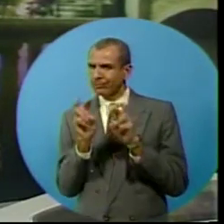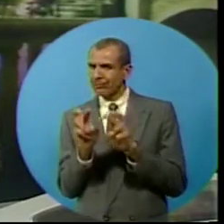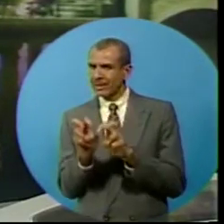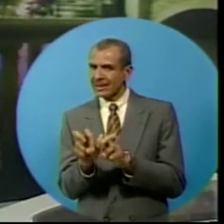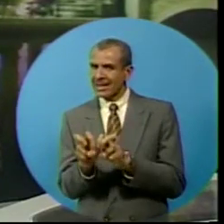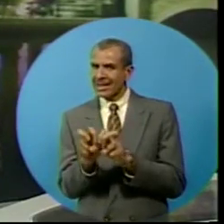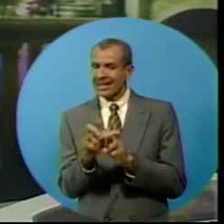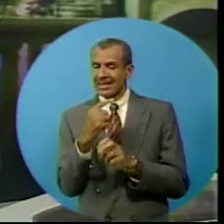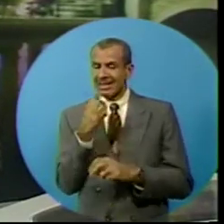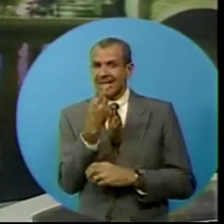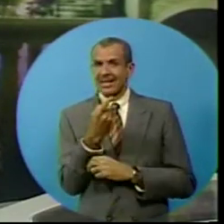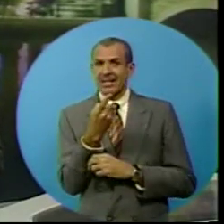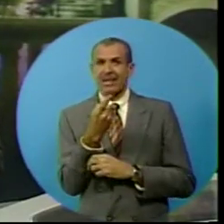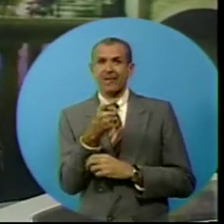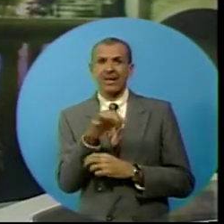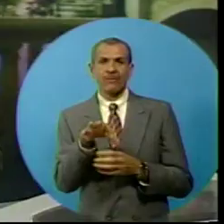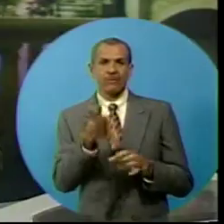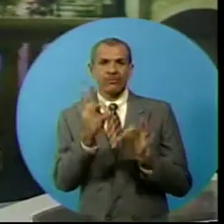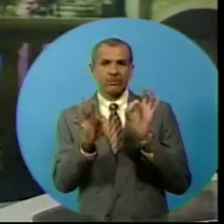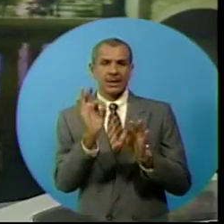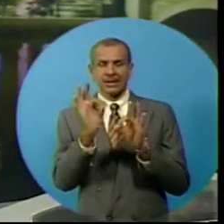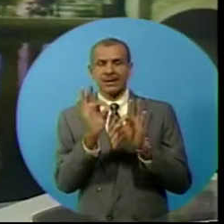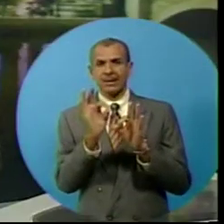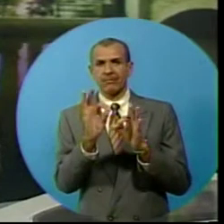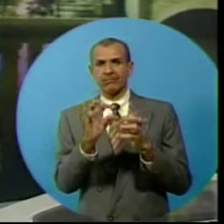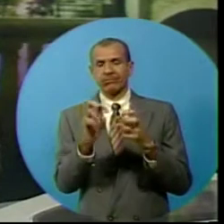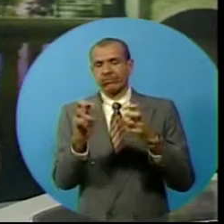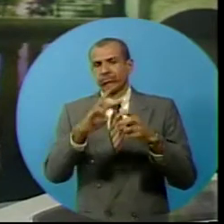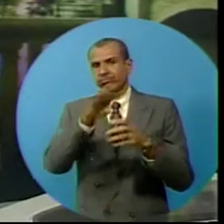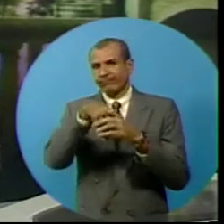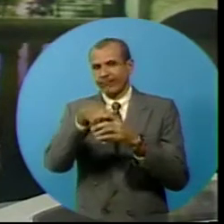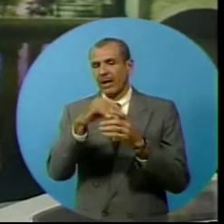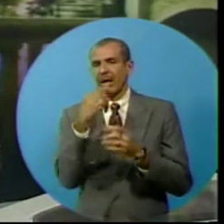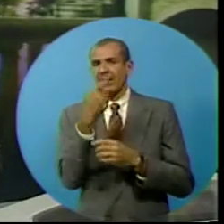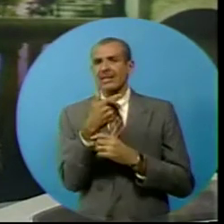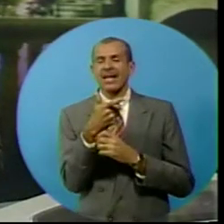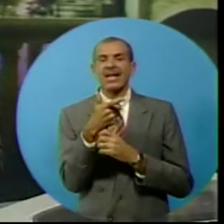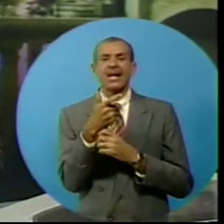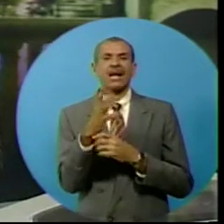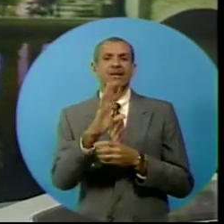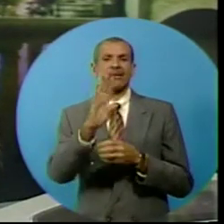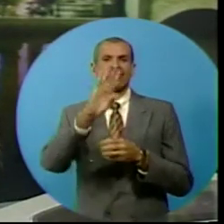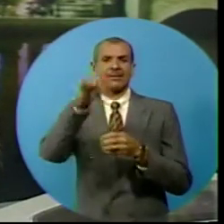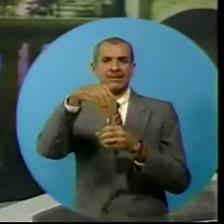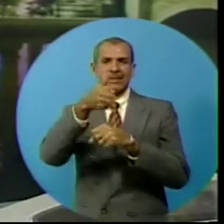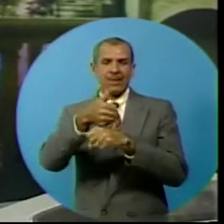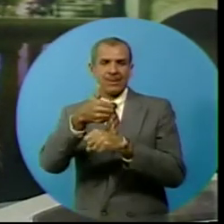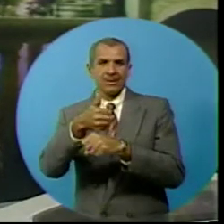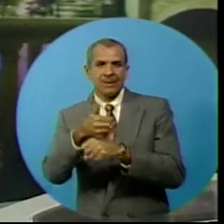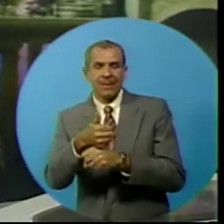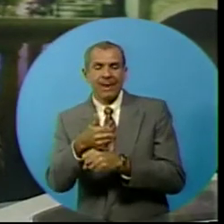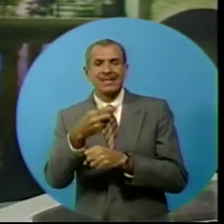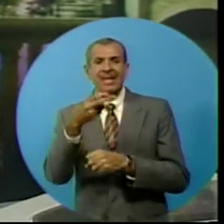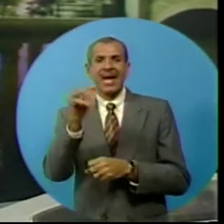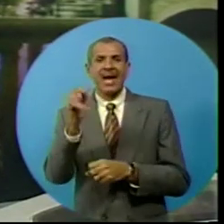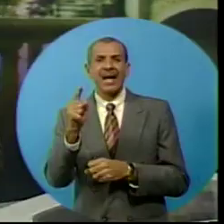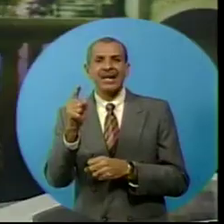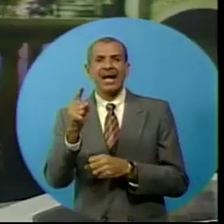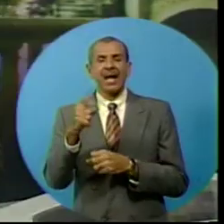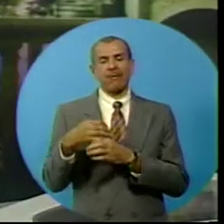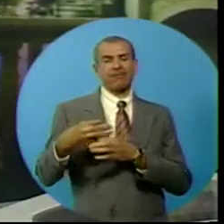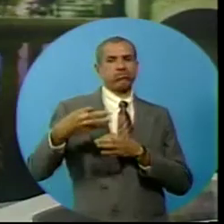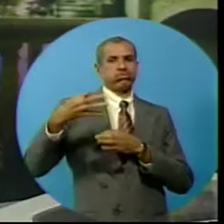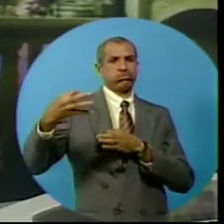of selection interference. The WICB reinstated Simmons today as head coach after suspending him for